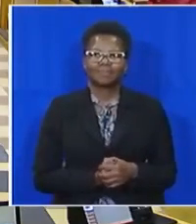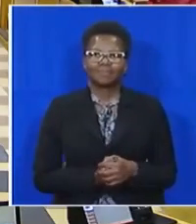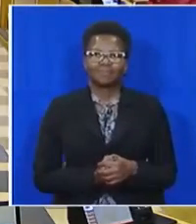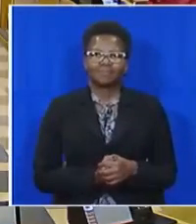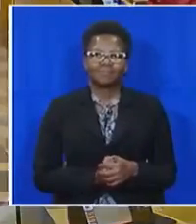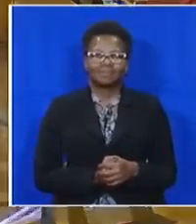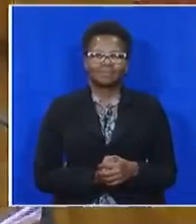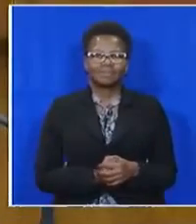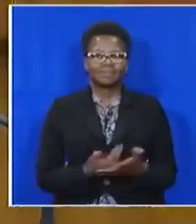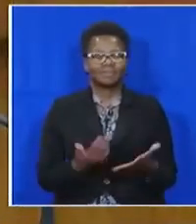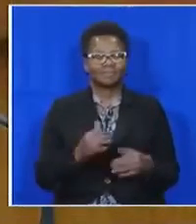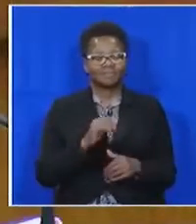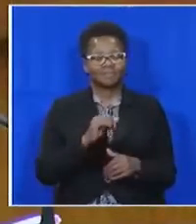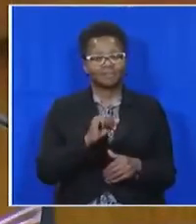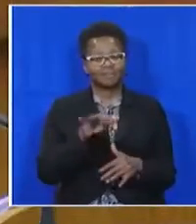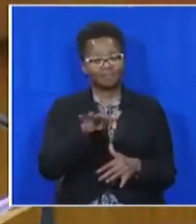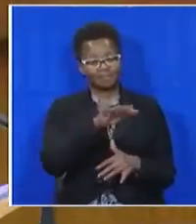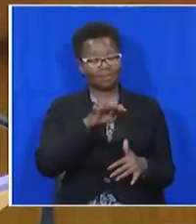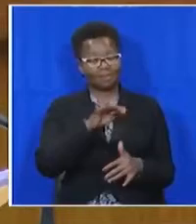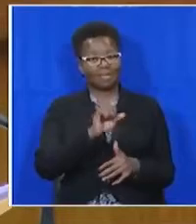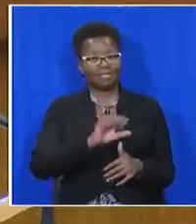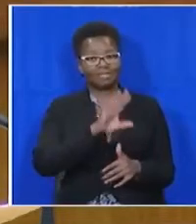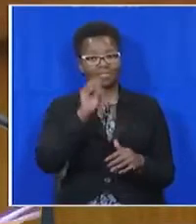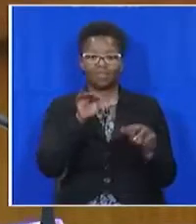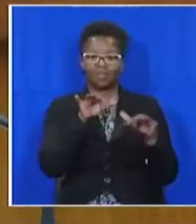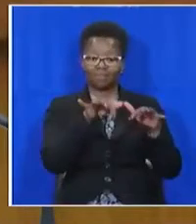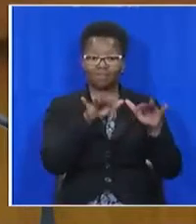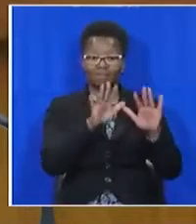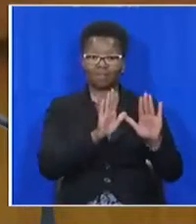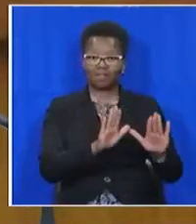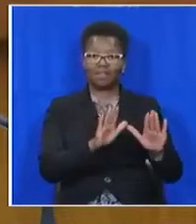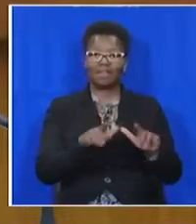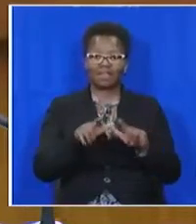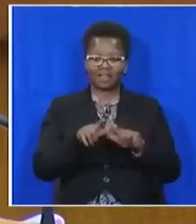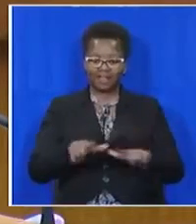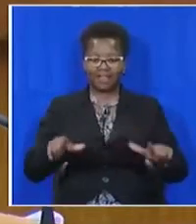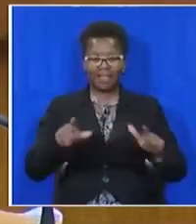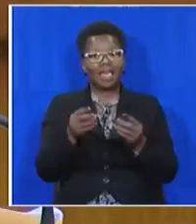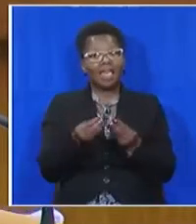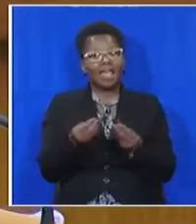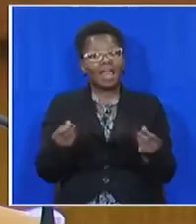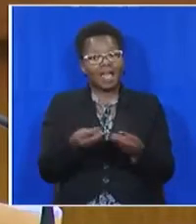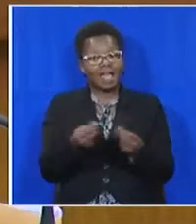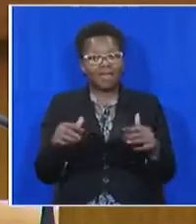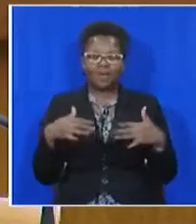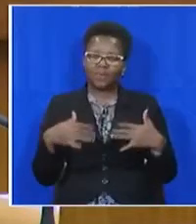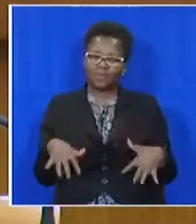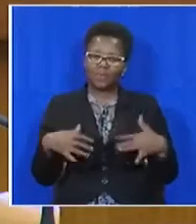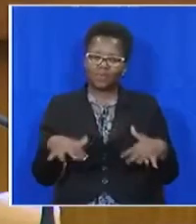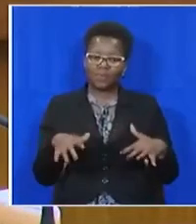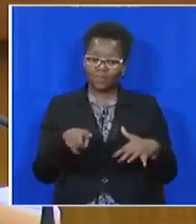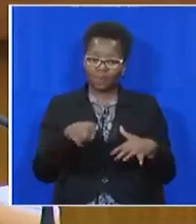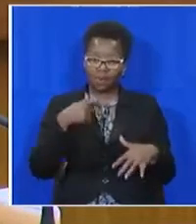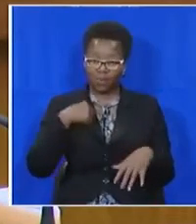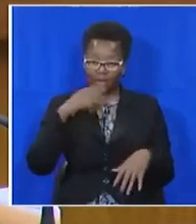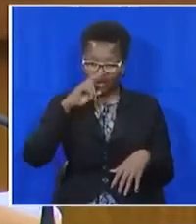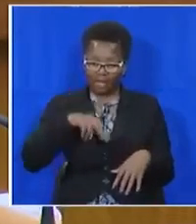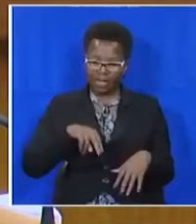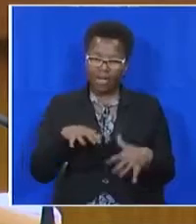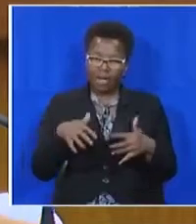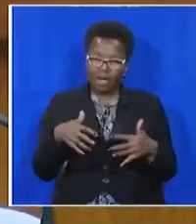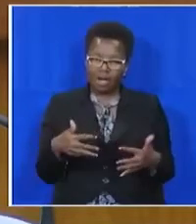The South African society, the land is the primary means of production upon which Order, Honourable most Members.